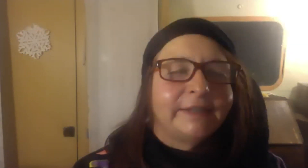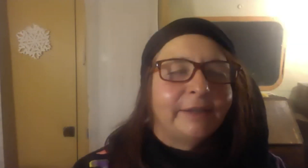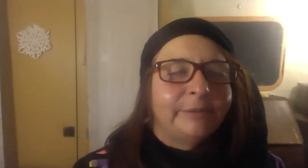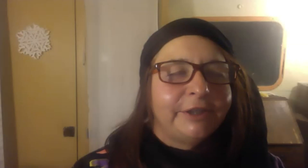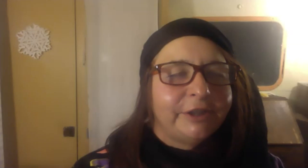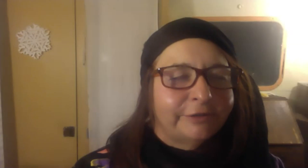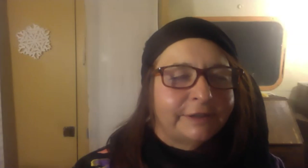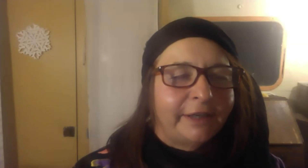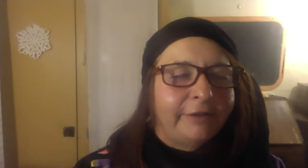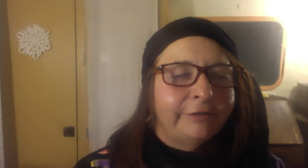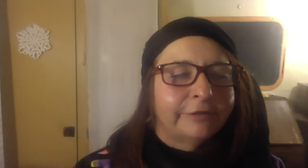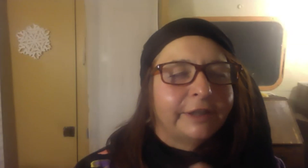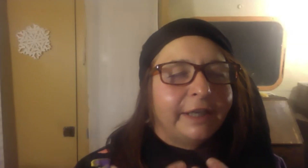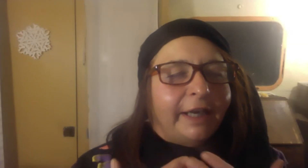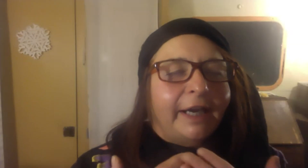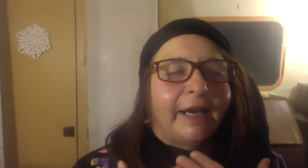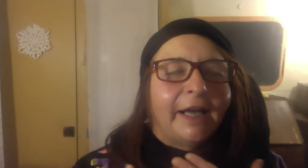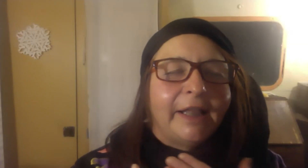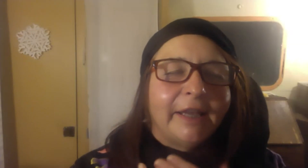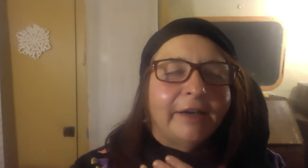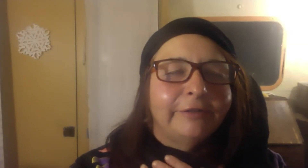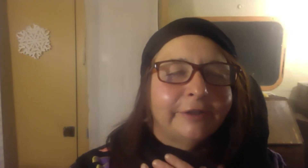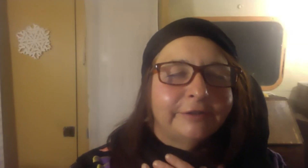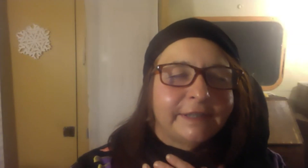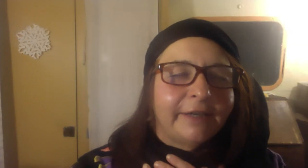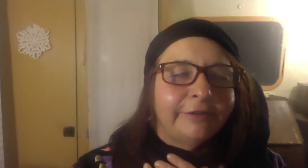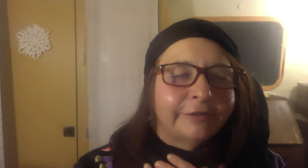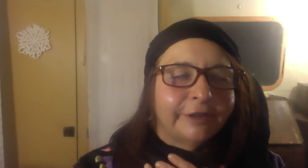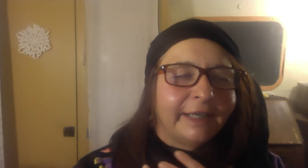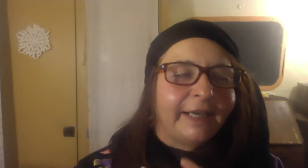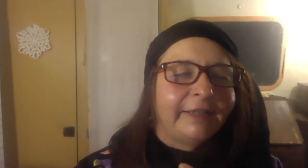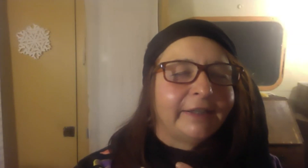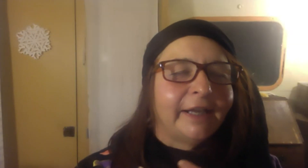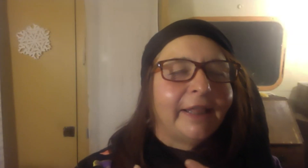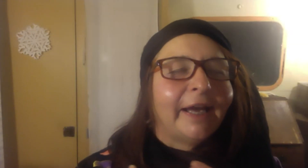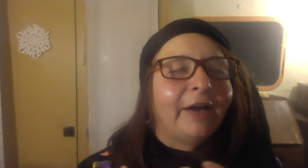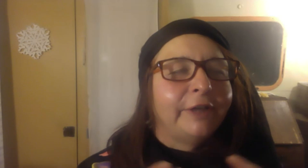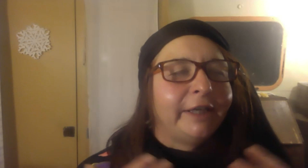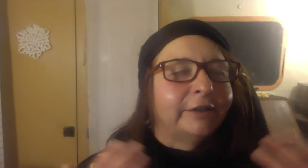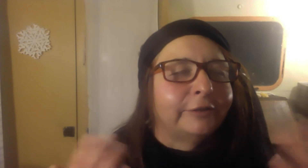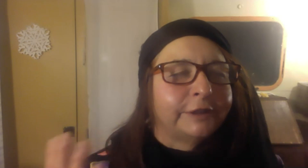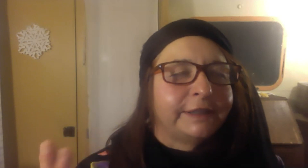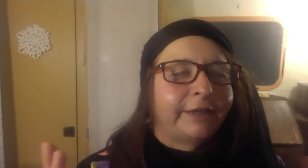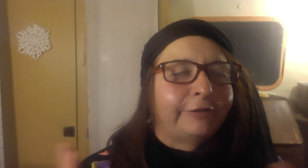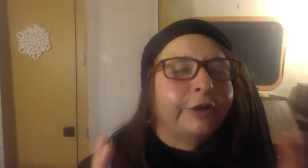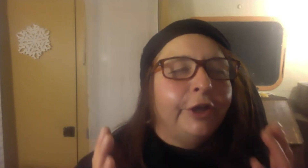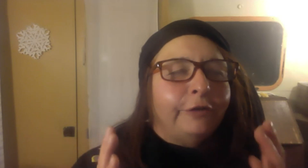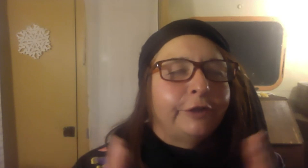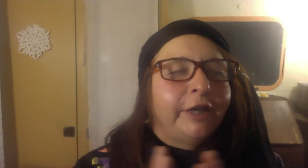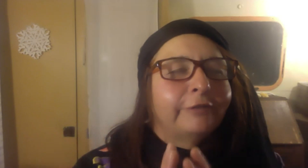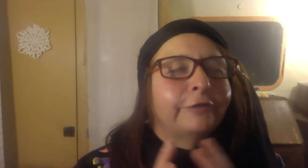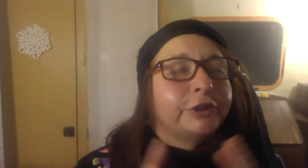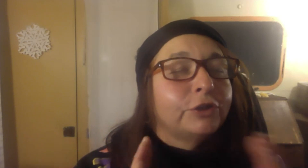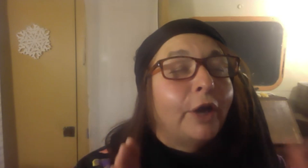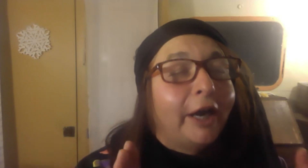a celebration of self, a love of self, and an allowing for self. For